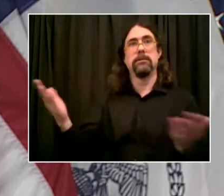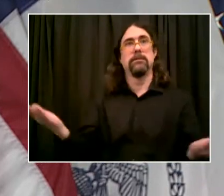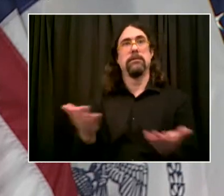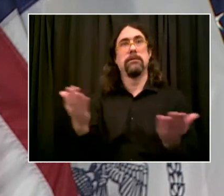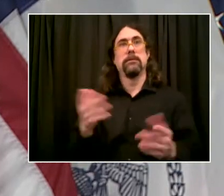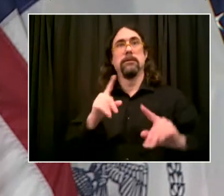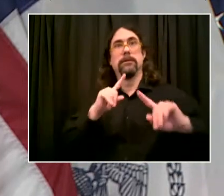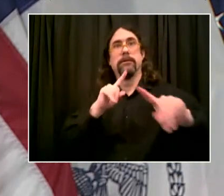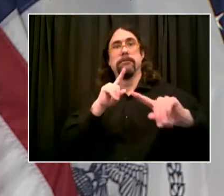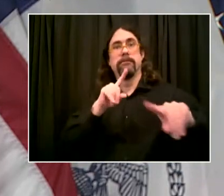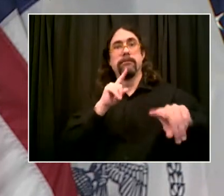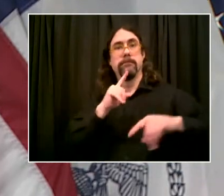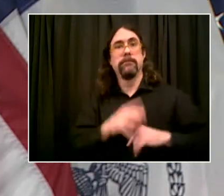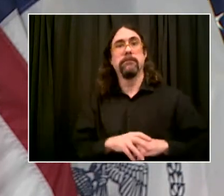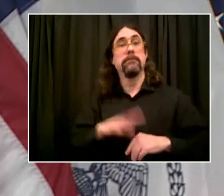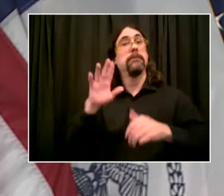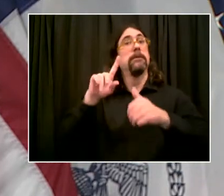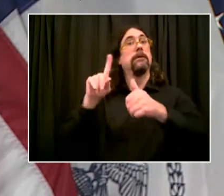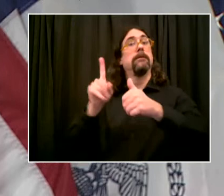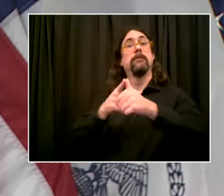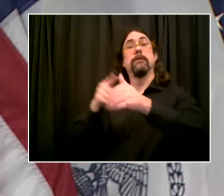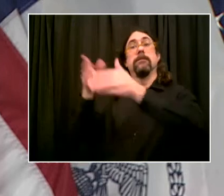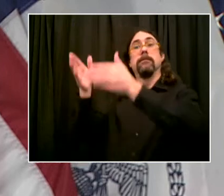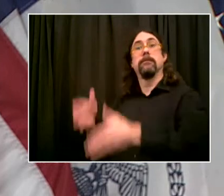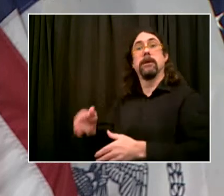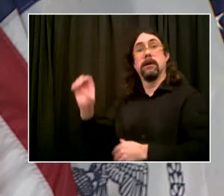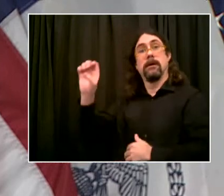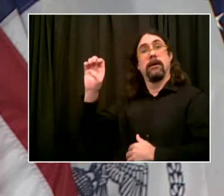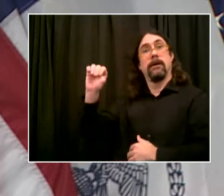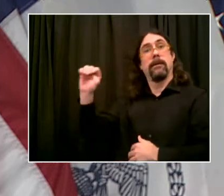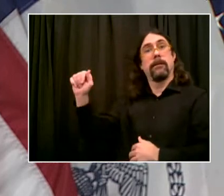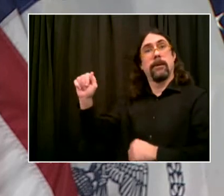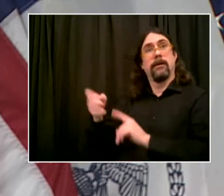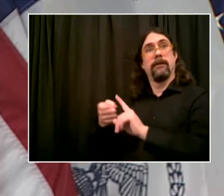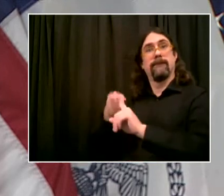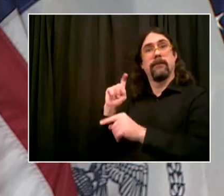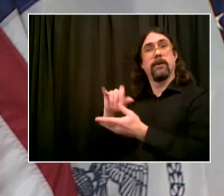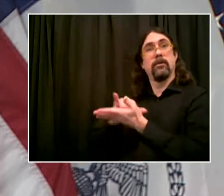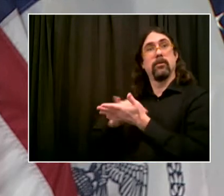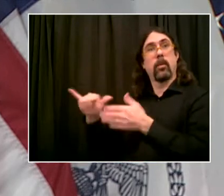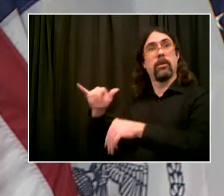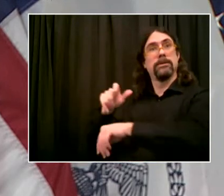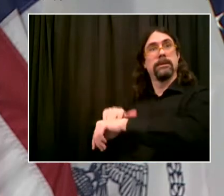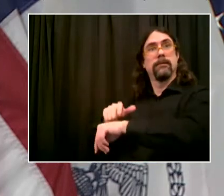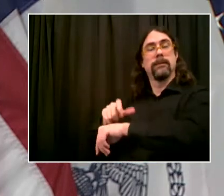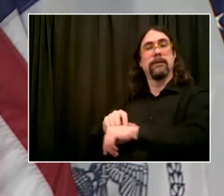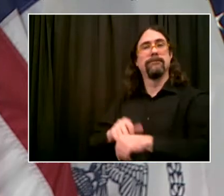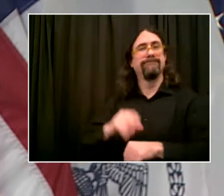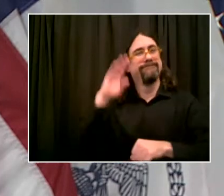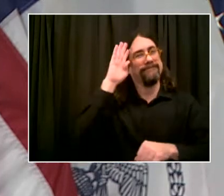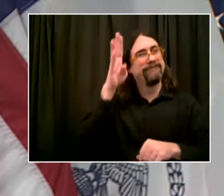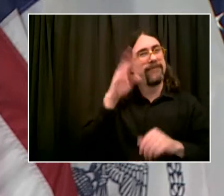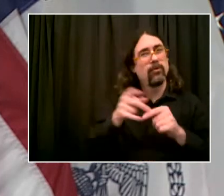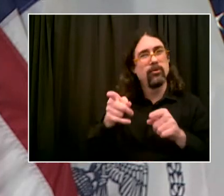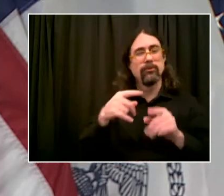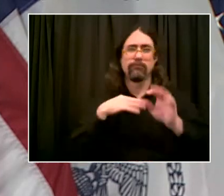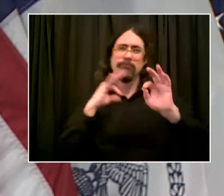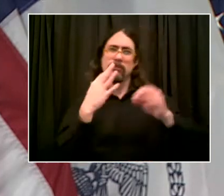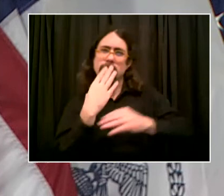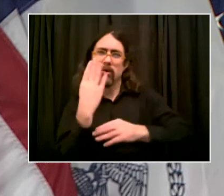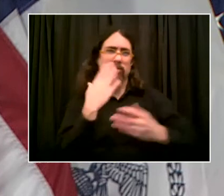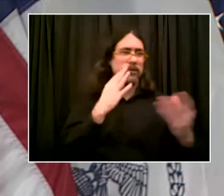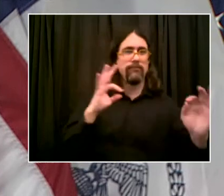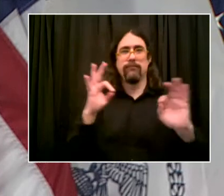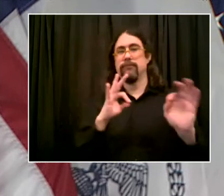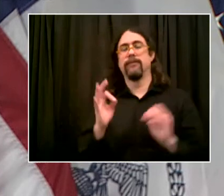me? Yeah, Emma, how are you today? Hi, good morning. Maybe I missed it. All of us, we sort of lost the connection for a minute. But